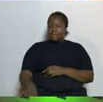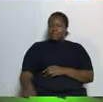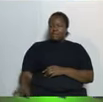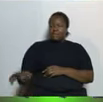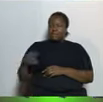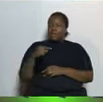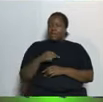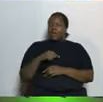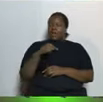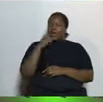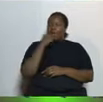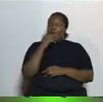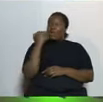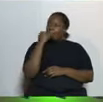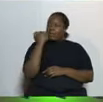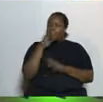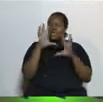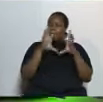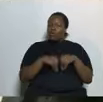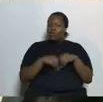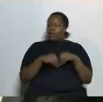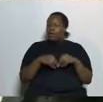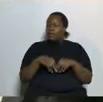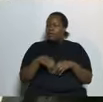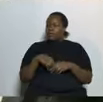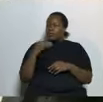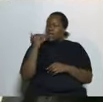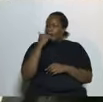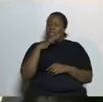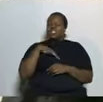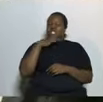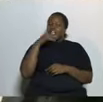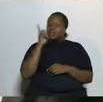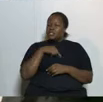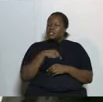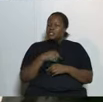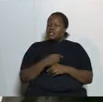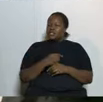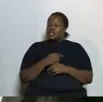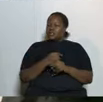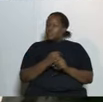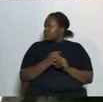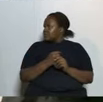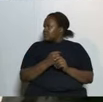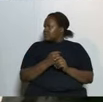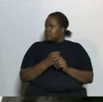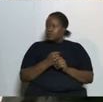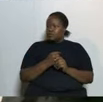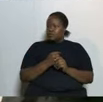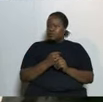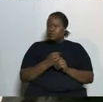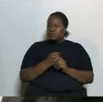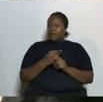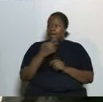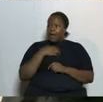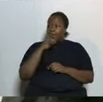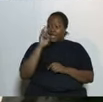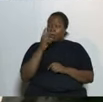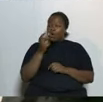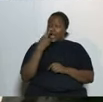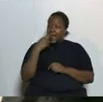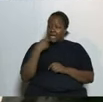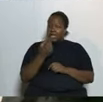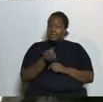the crowd began to shout, "This is the teacher of Asia. This is the destroyer of our